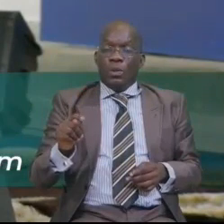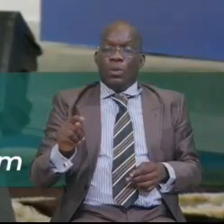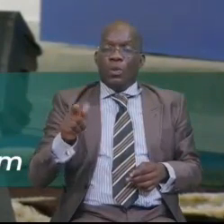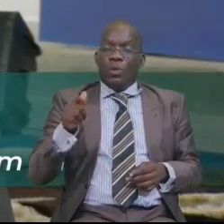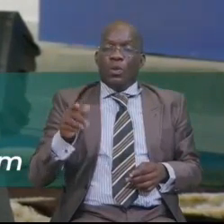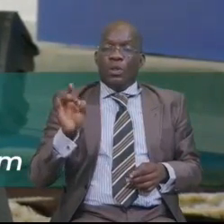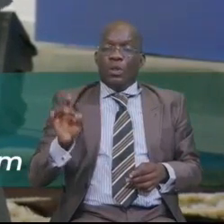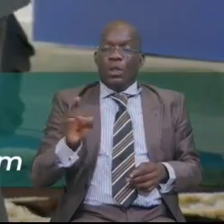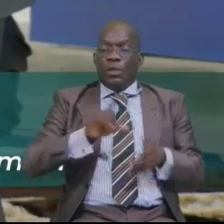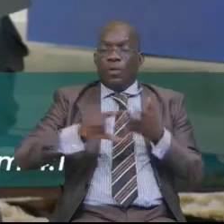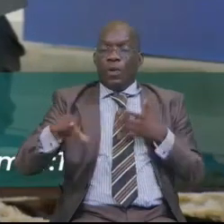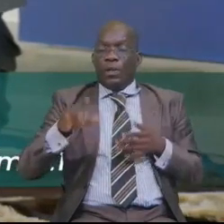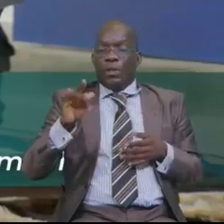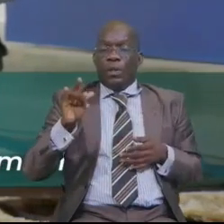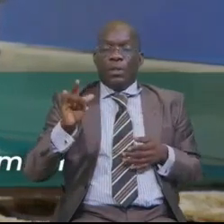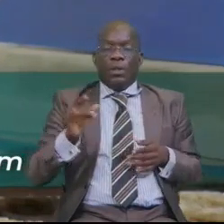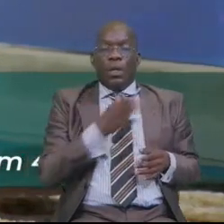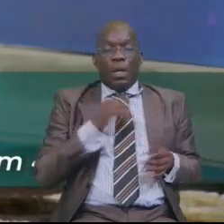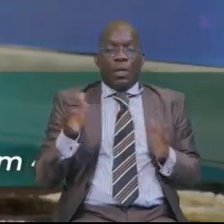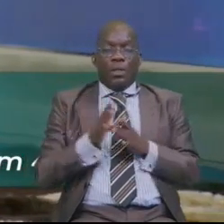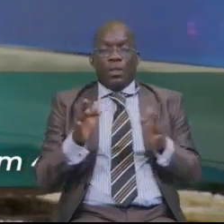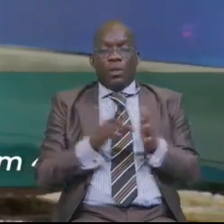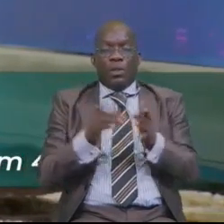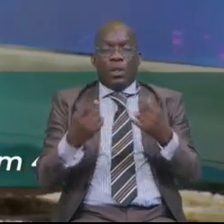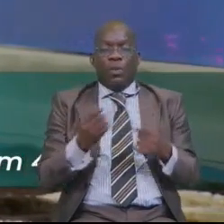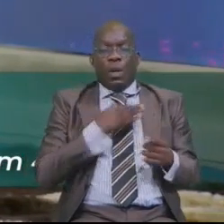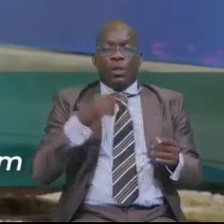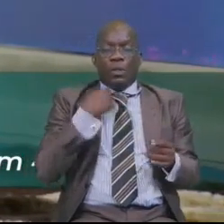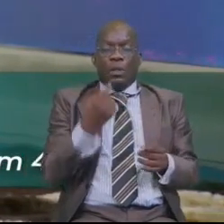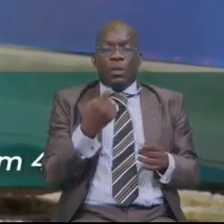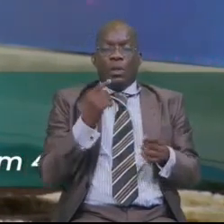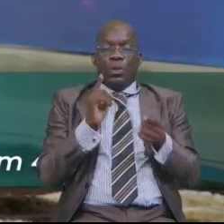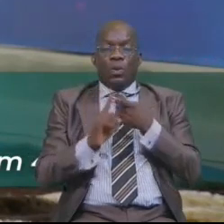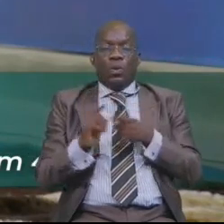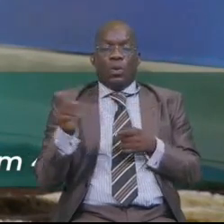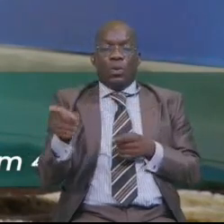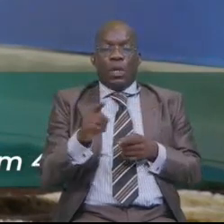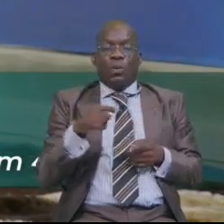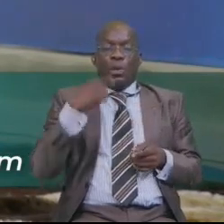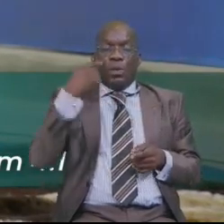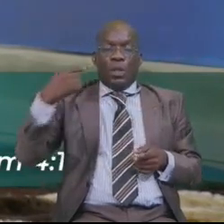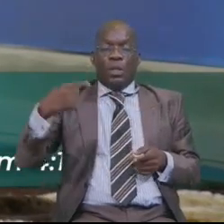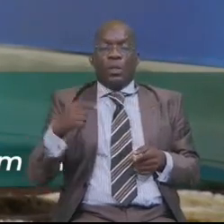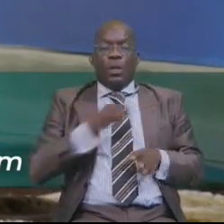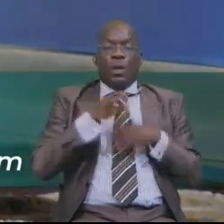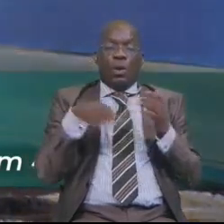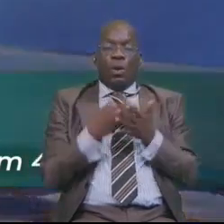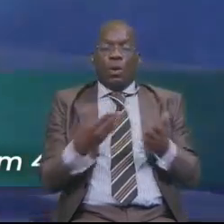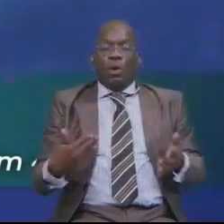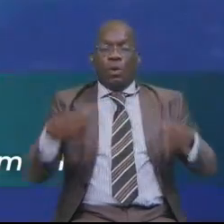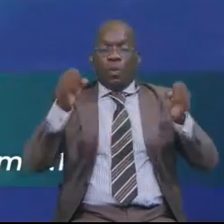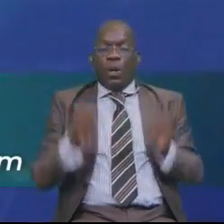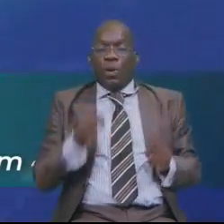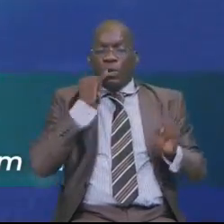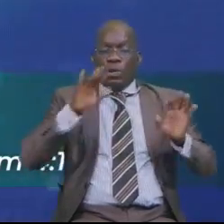verse 18. And Jesus came and spake unto them, saying, all power is given unto me in